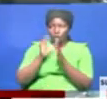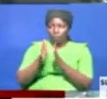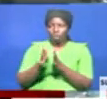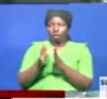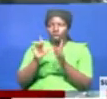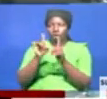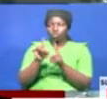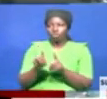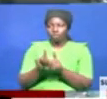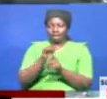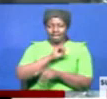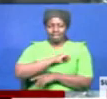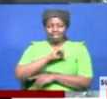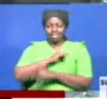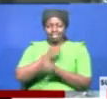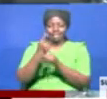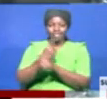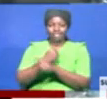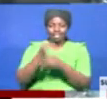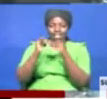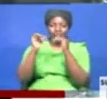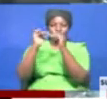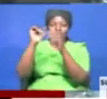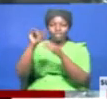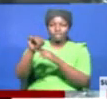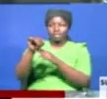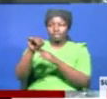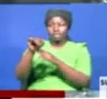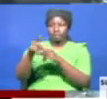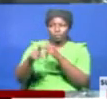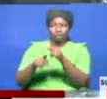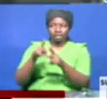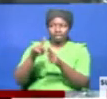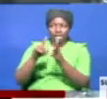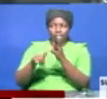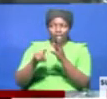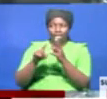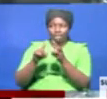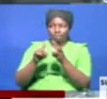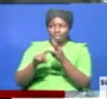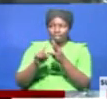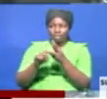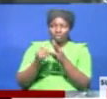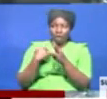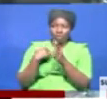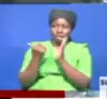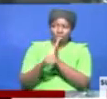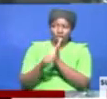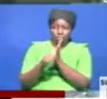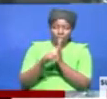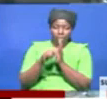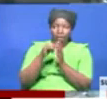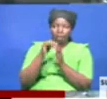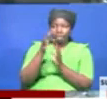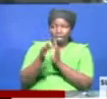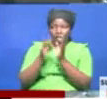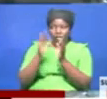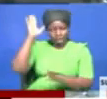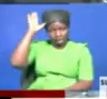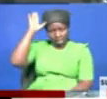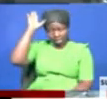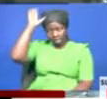in various stages of this process. Number 3, there is this problem of if Mr. Chebukati, as